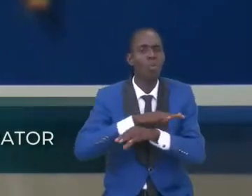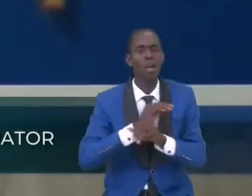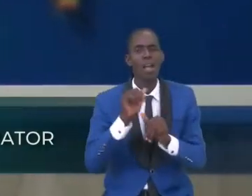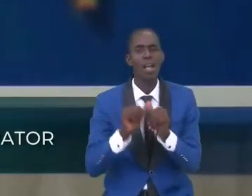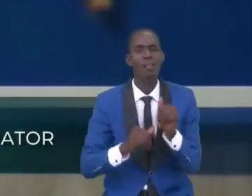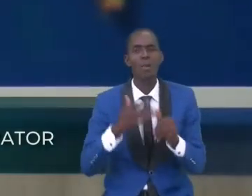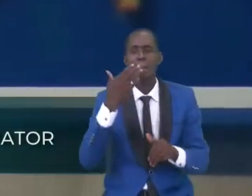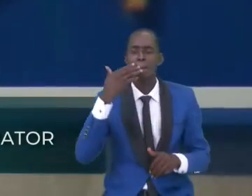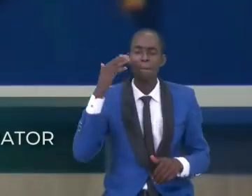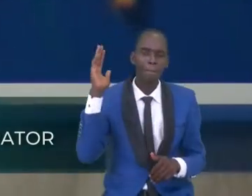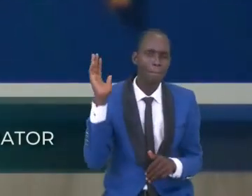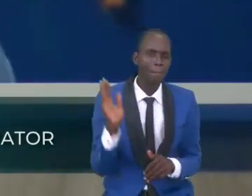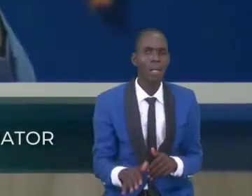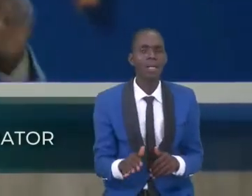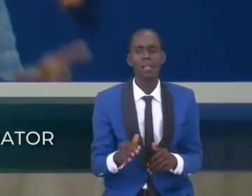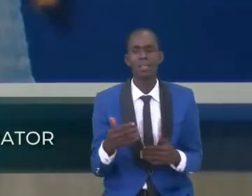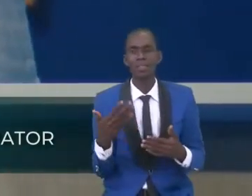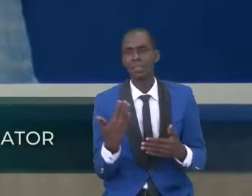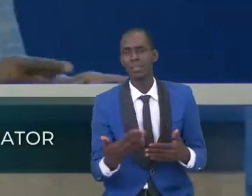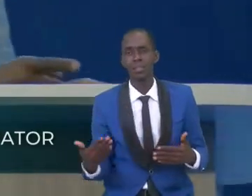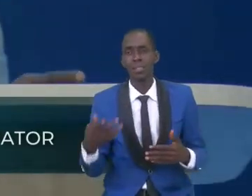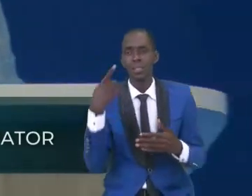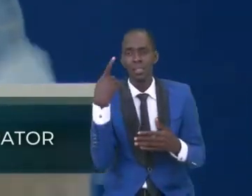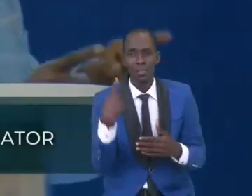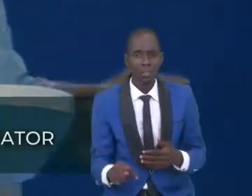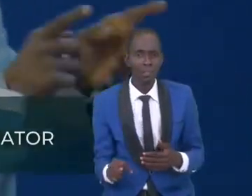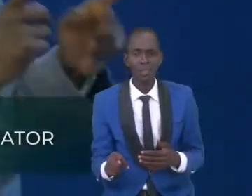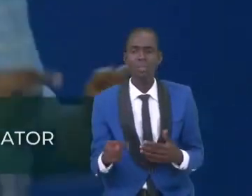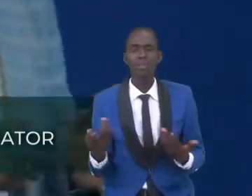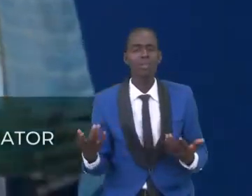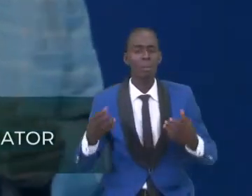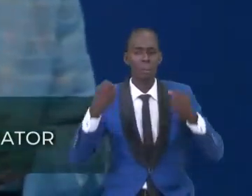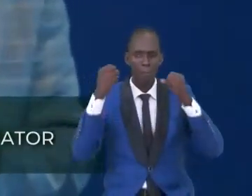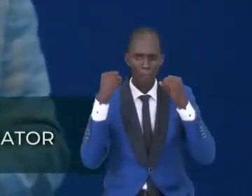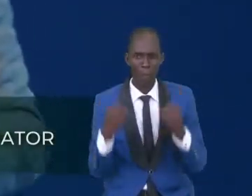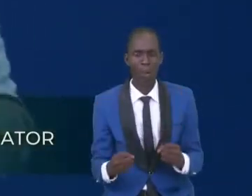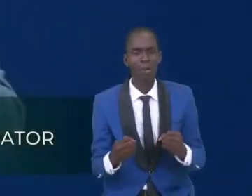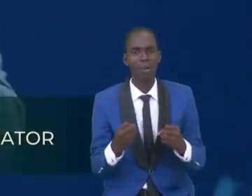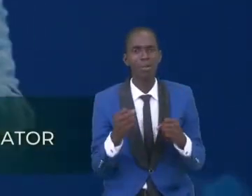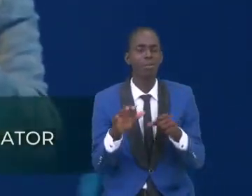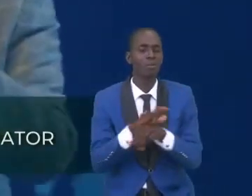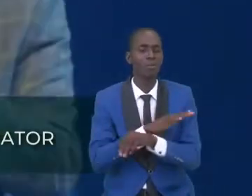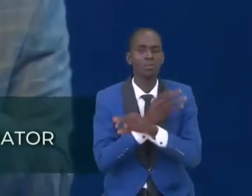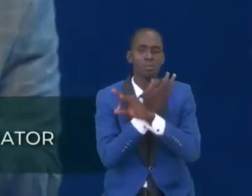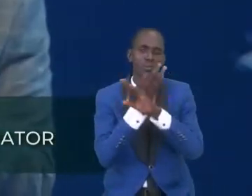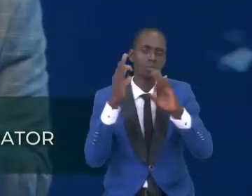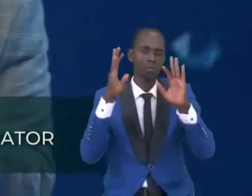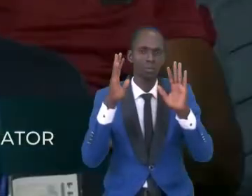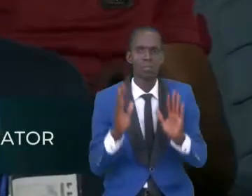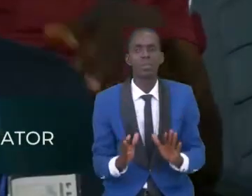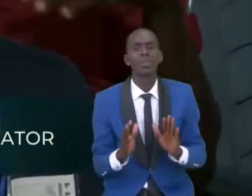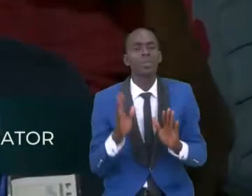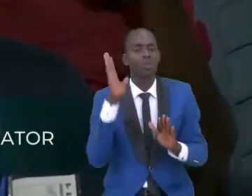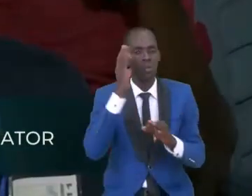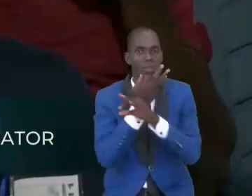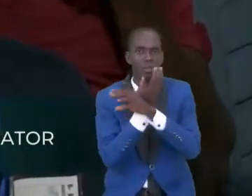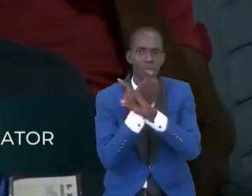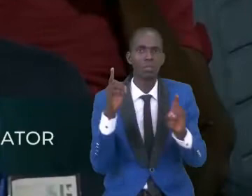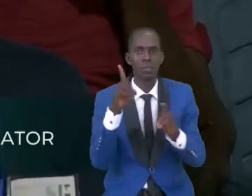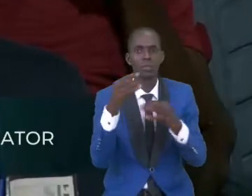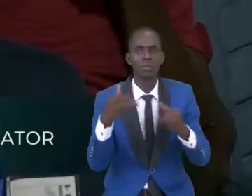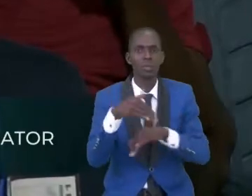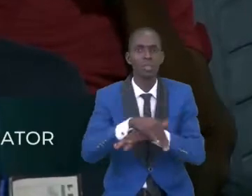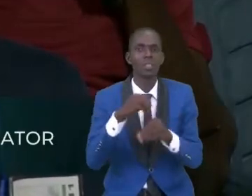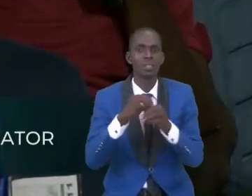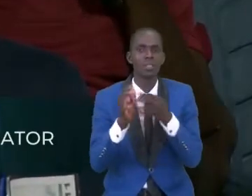condition in your life. The preeminent emancipator will deliver you tonight.